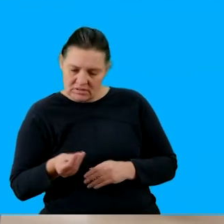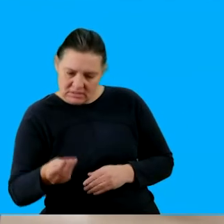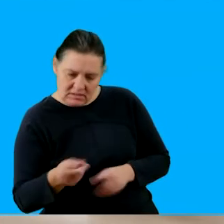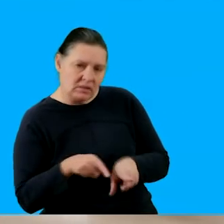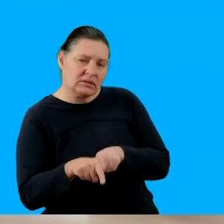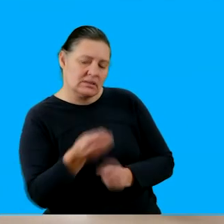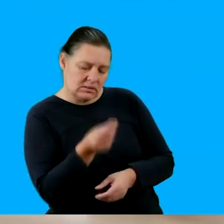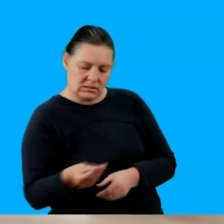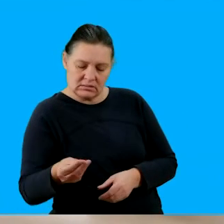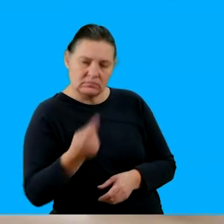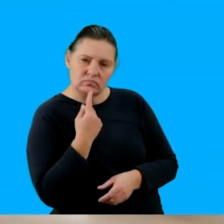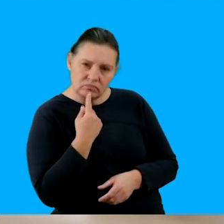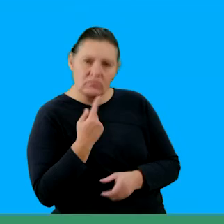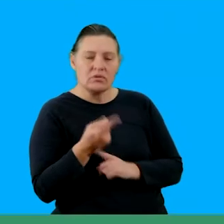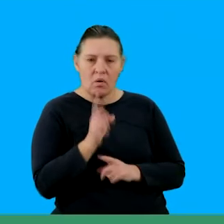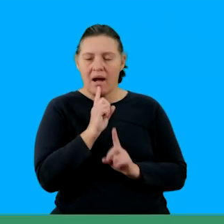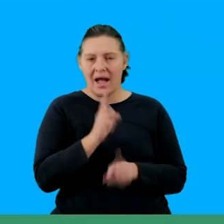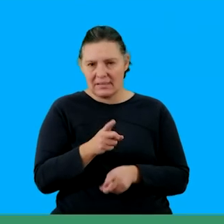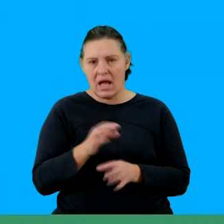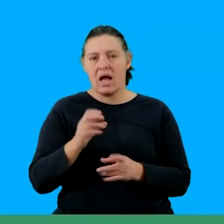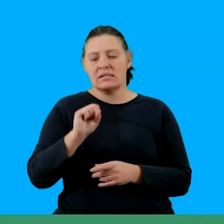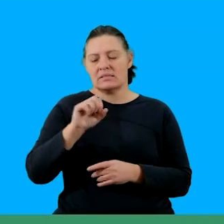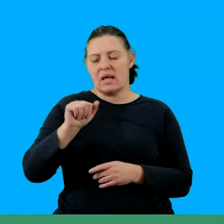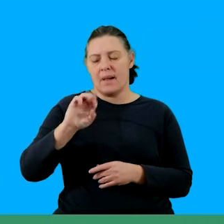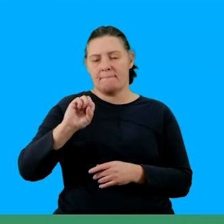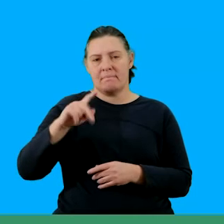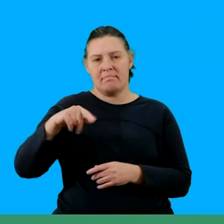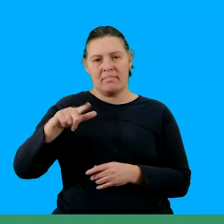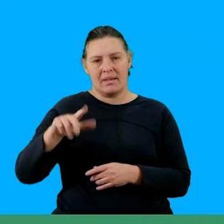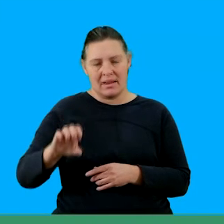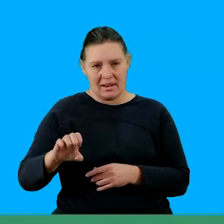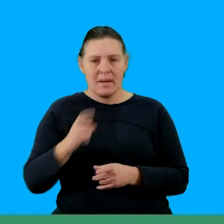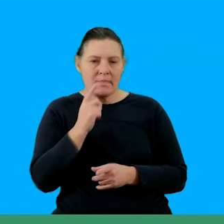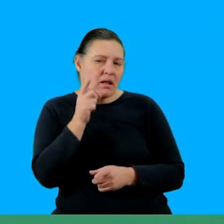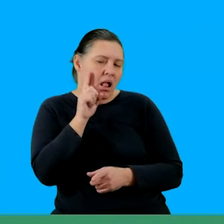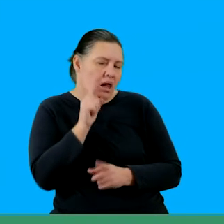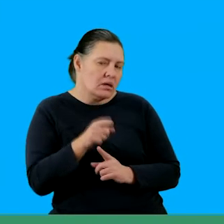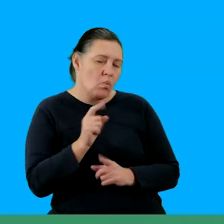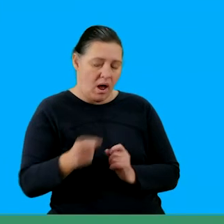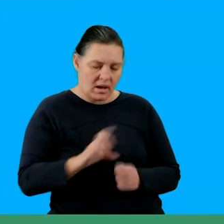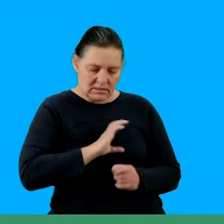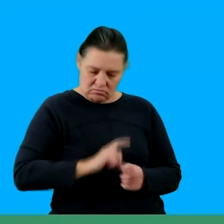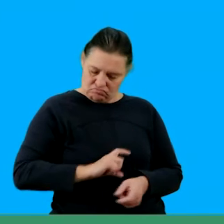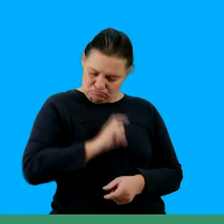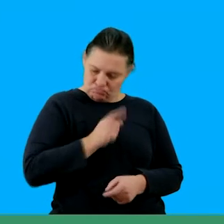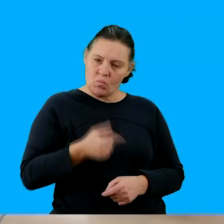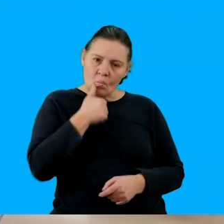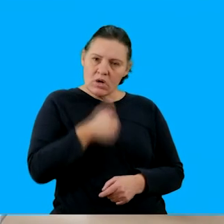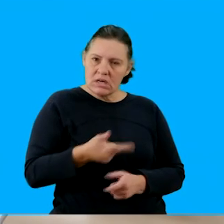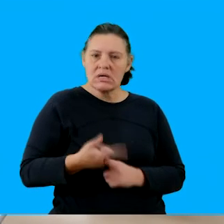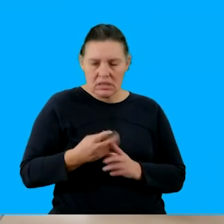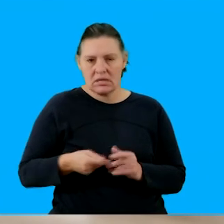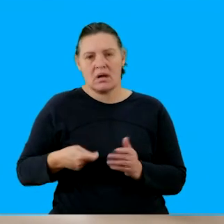sample. So the answer there is supposed to be sample, so that you give your customers confidence to say your product